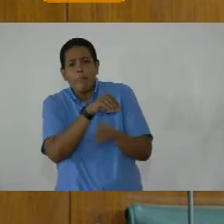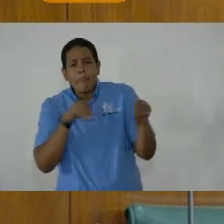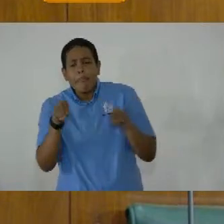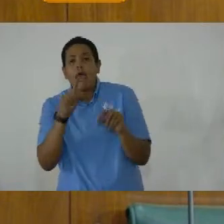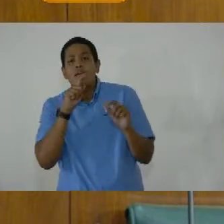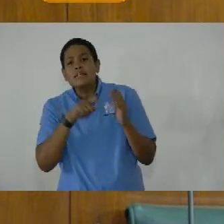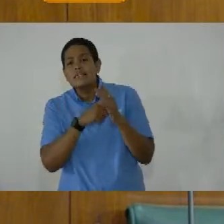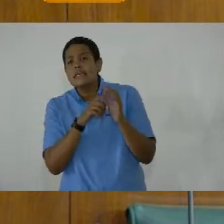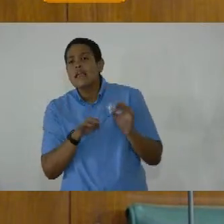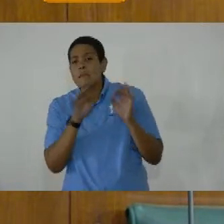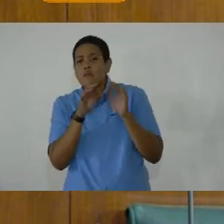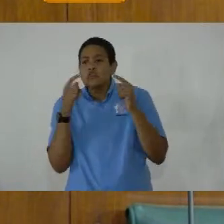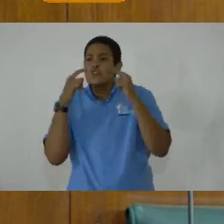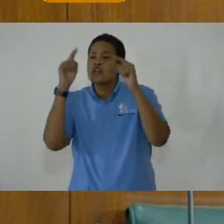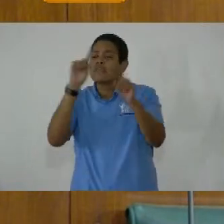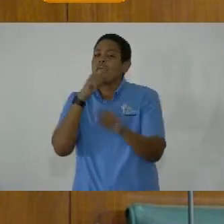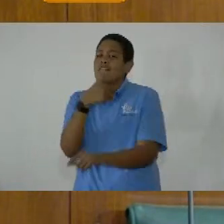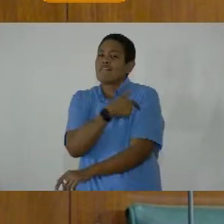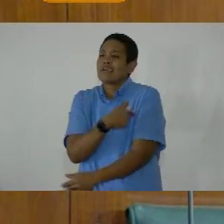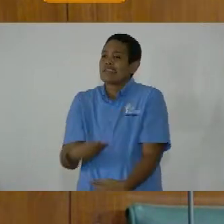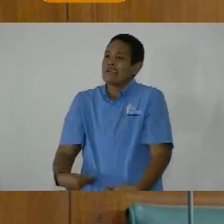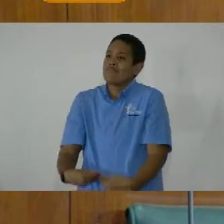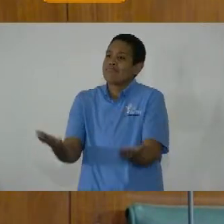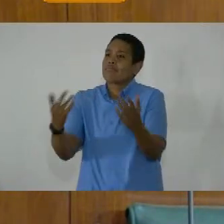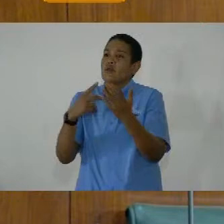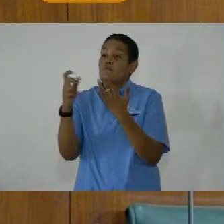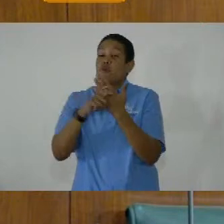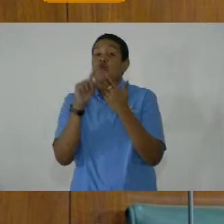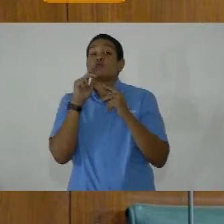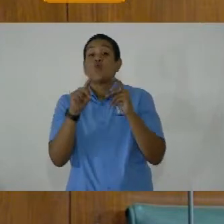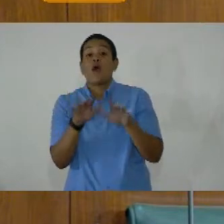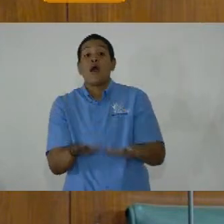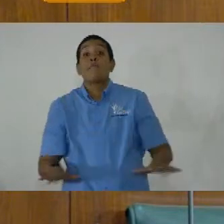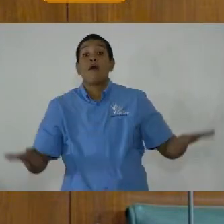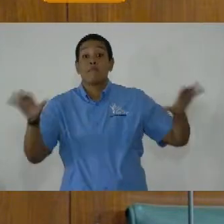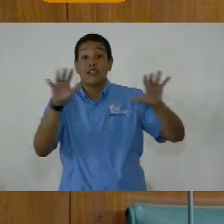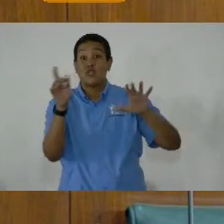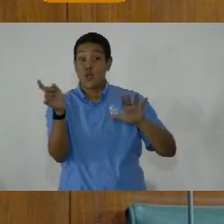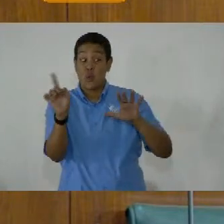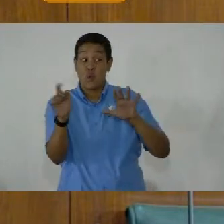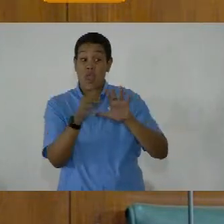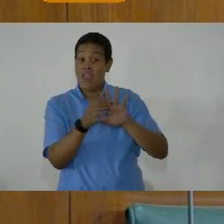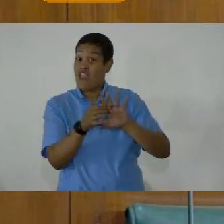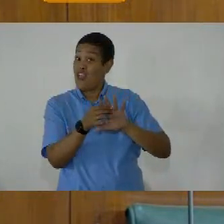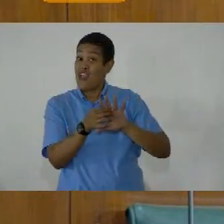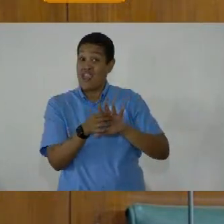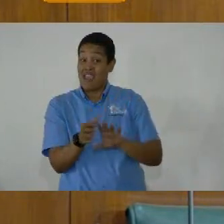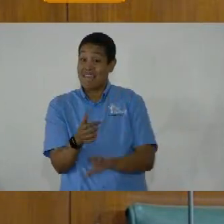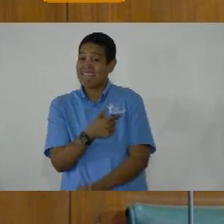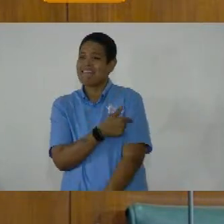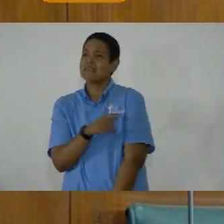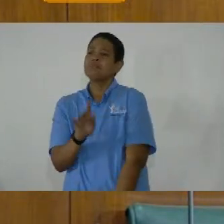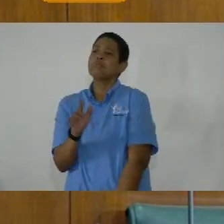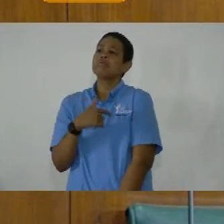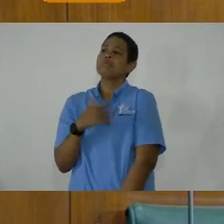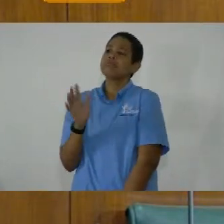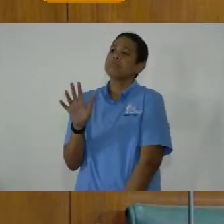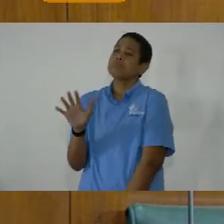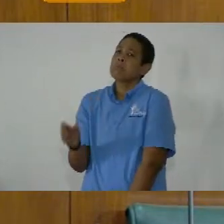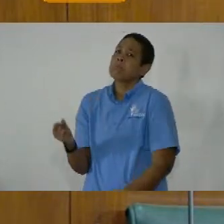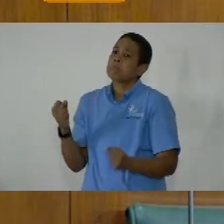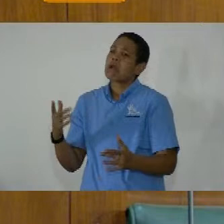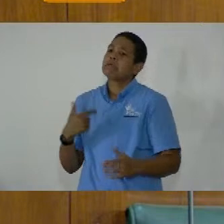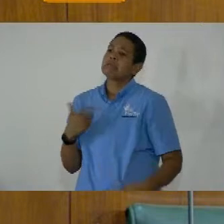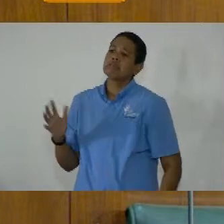administration of the vaccine program to a population in which the level of vaccine hesitancy was